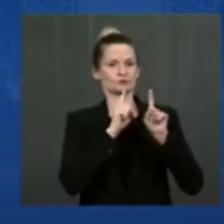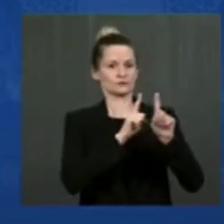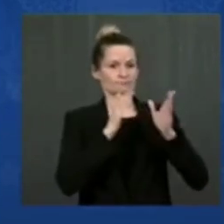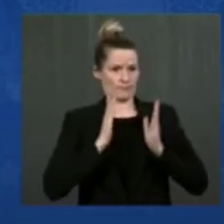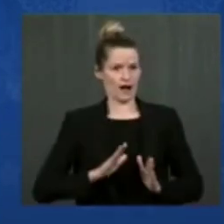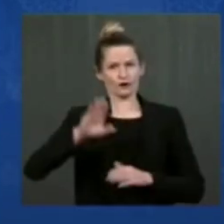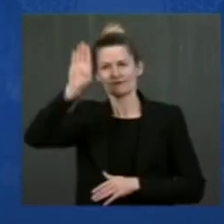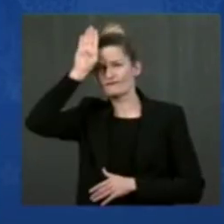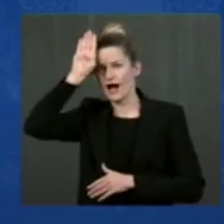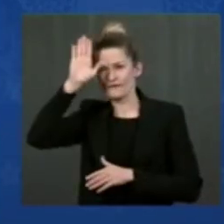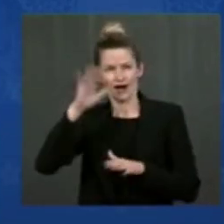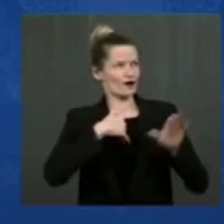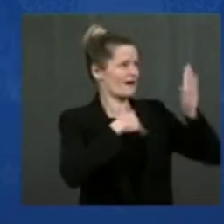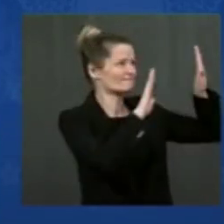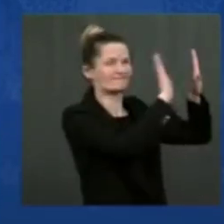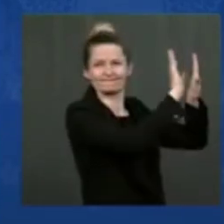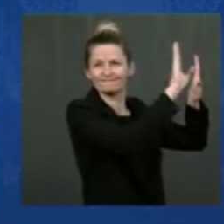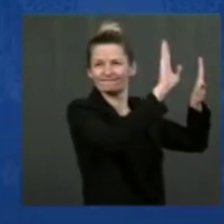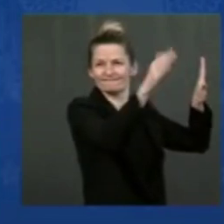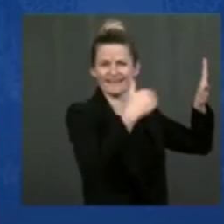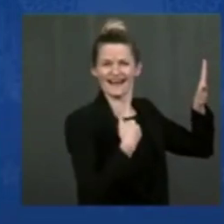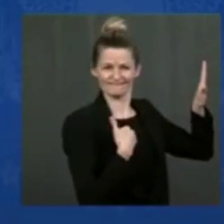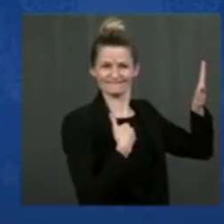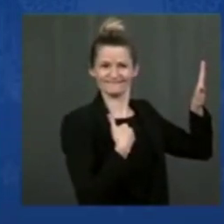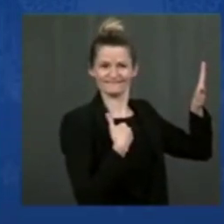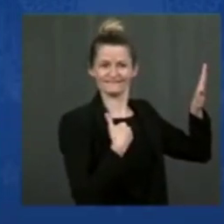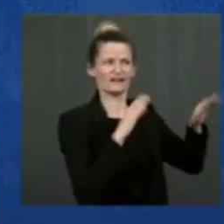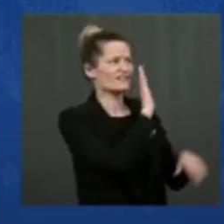they've done for the labor movement or for working people in this